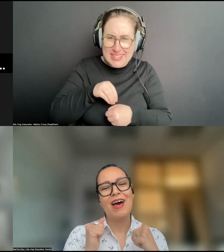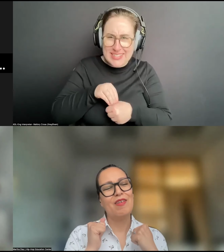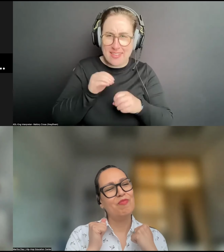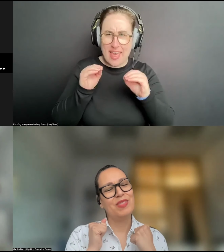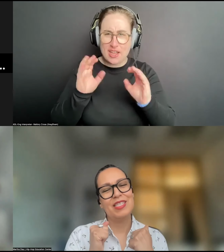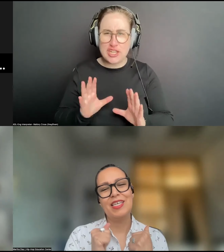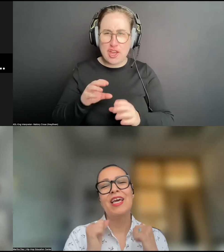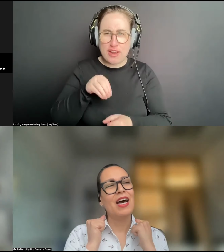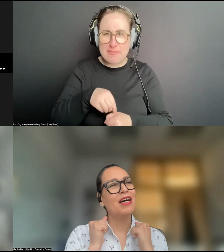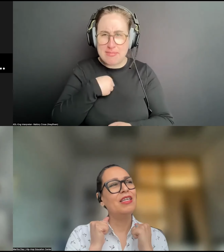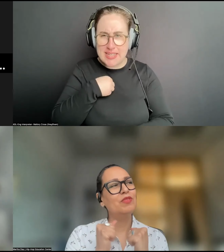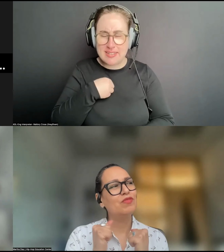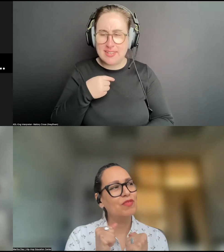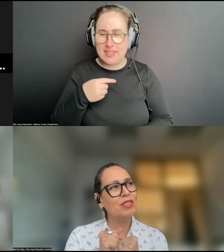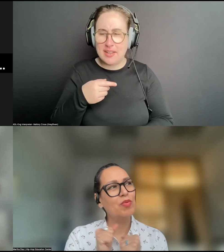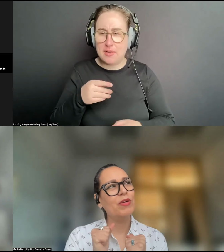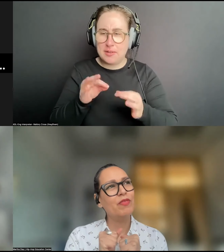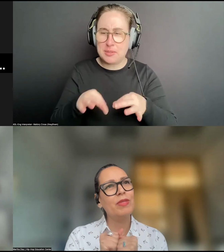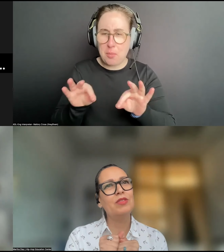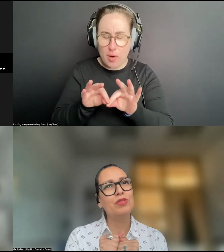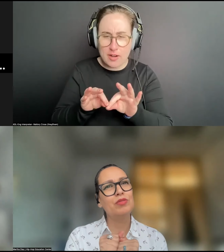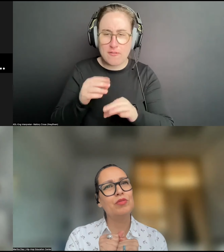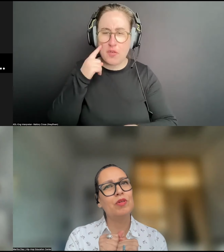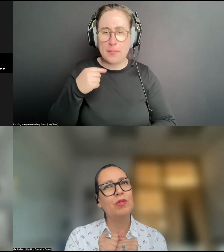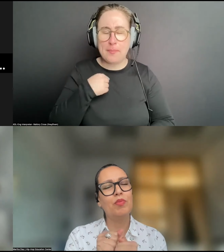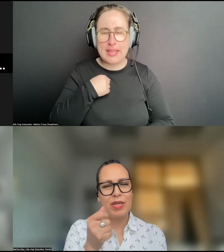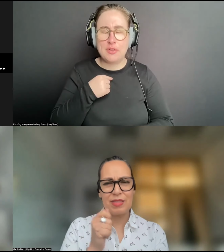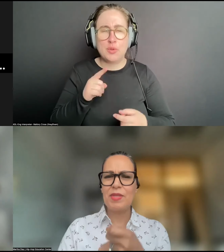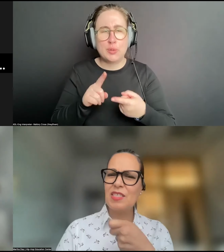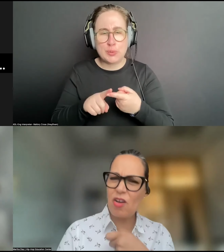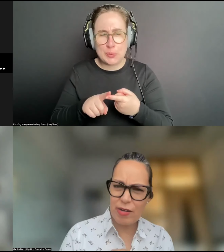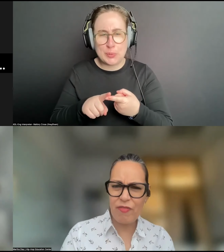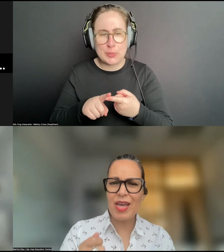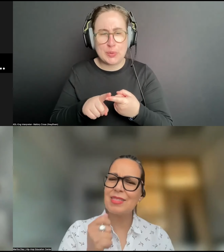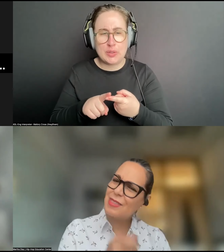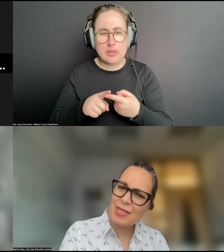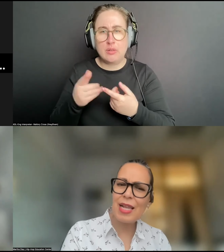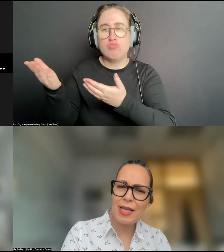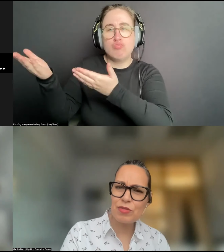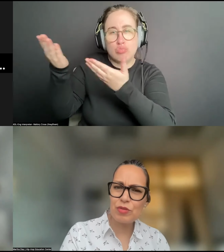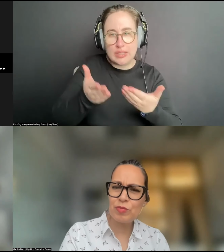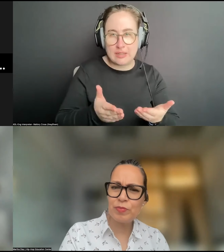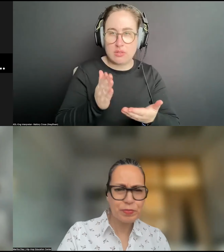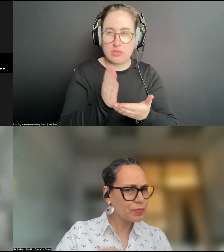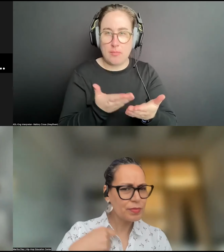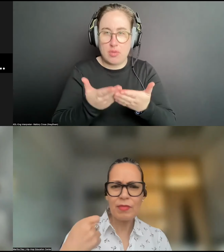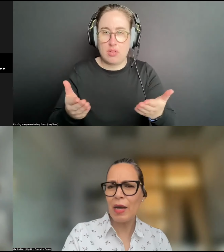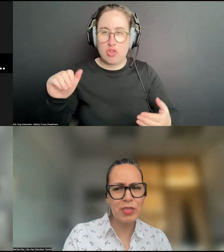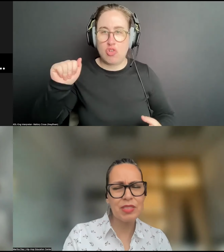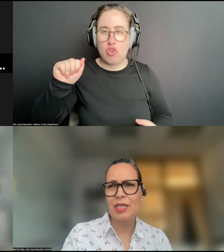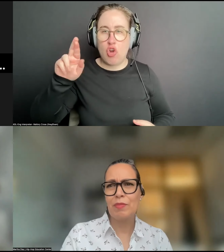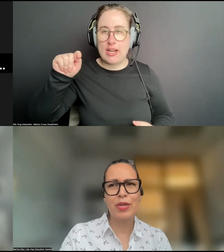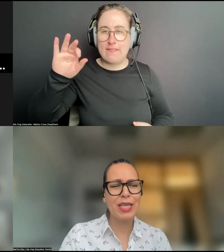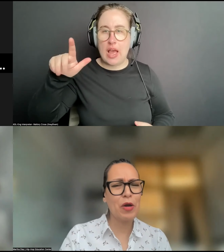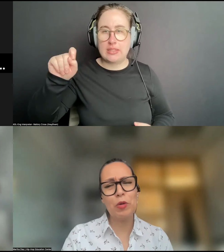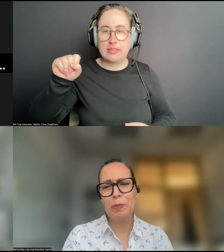you, it was really important for me to bring some of these artifacts into the classroom. I